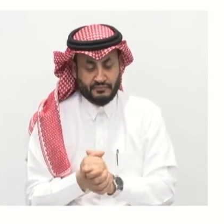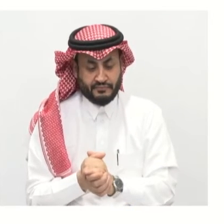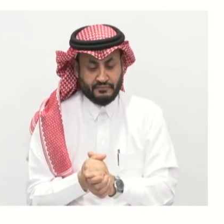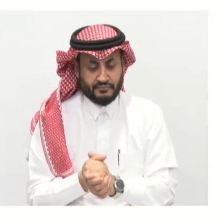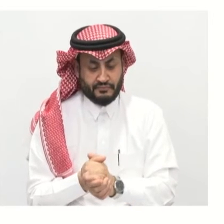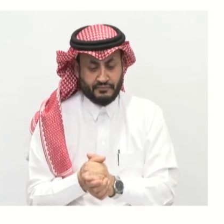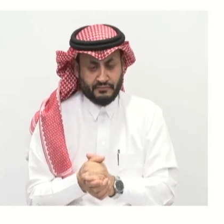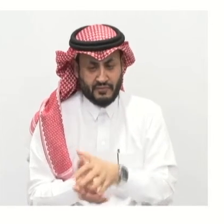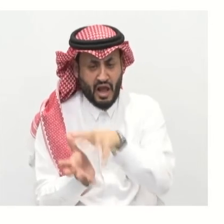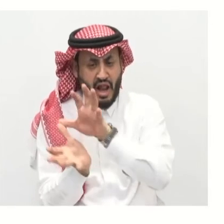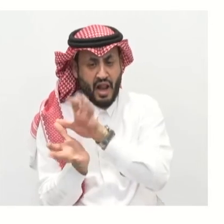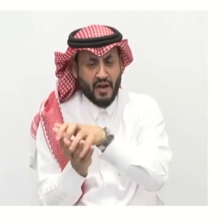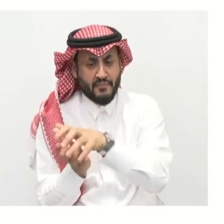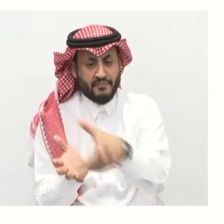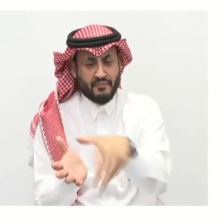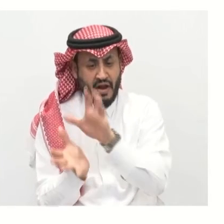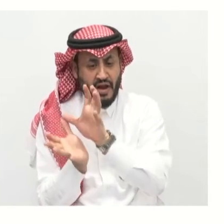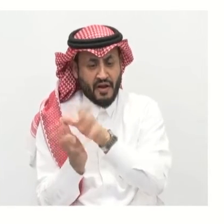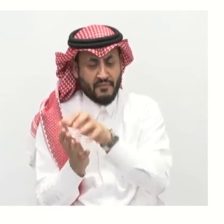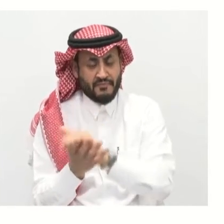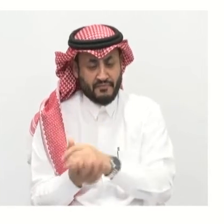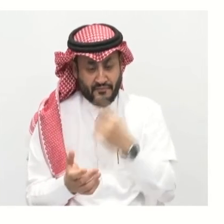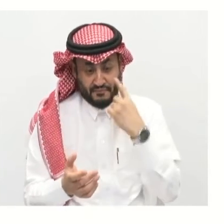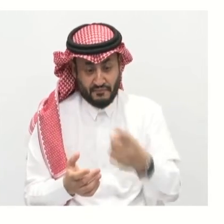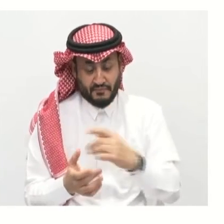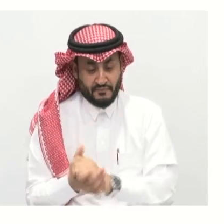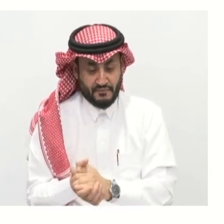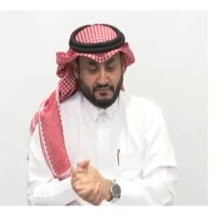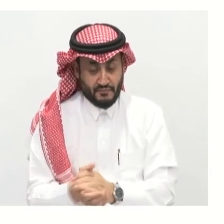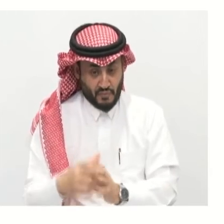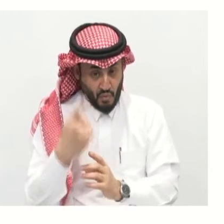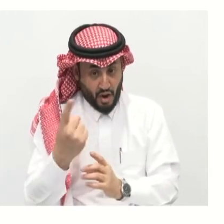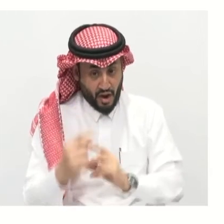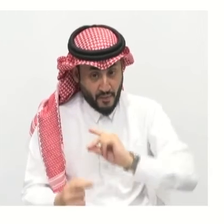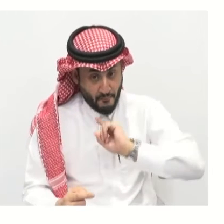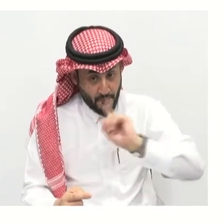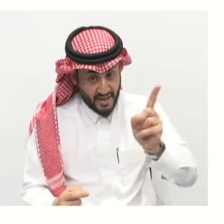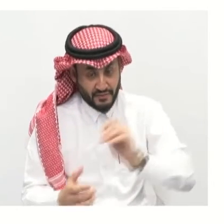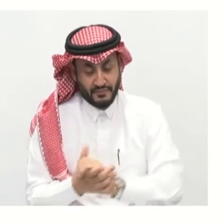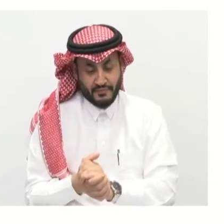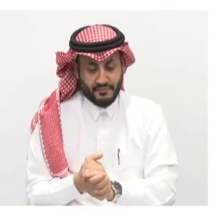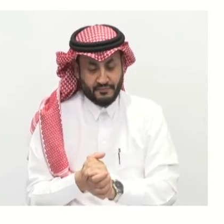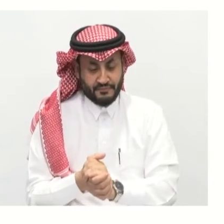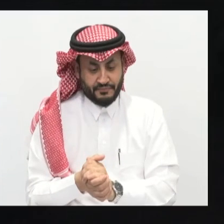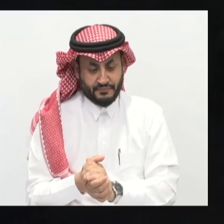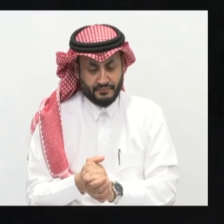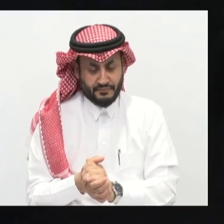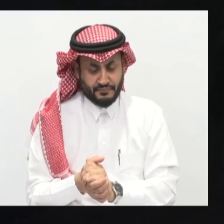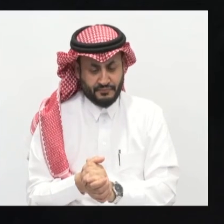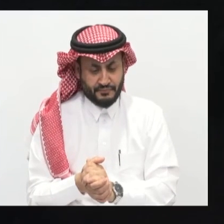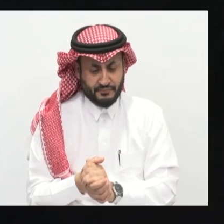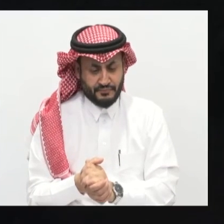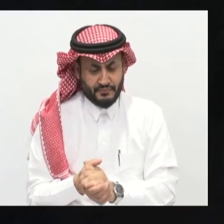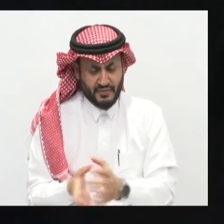Do you know what a dinosaur is? It's a dinosaur toy. So this boy over here, he's